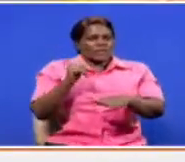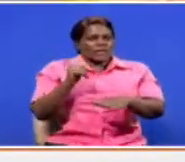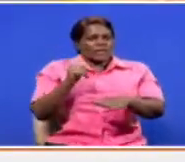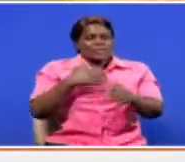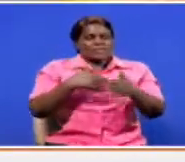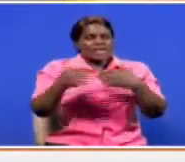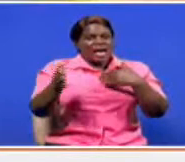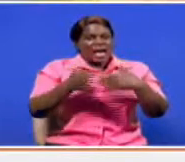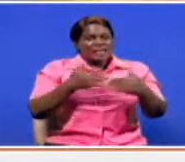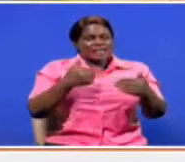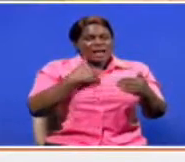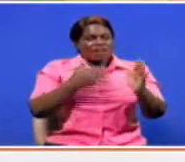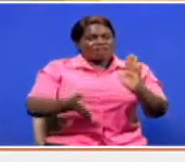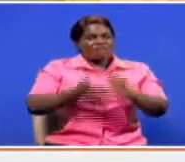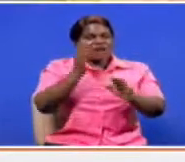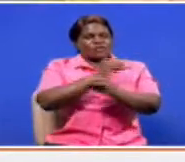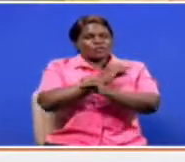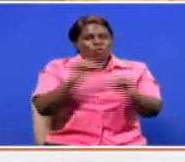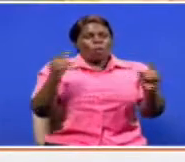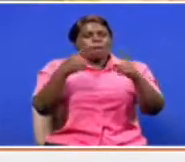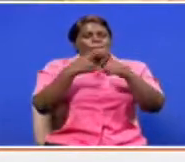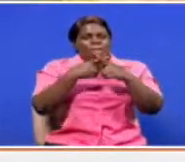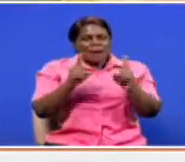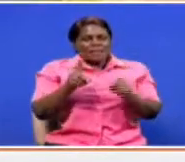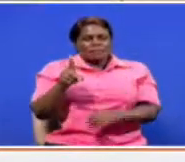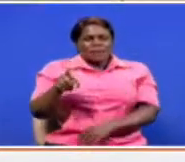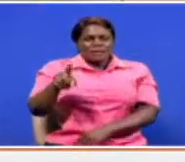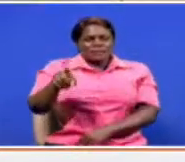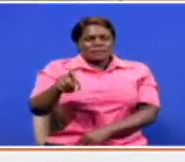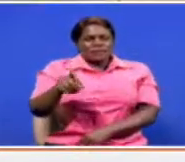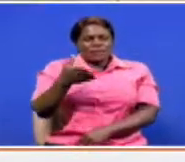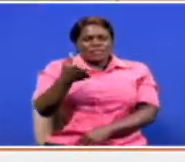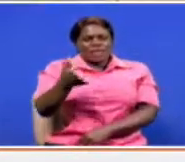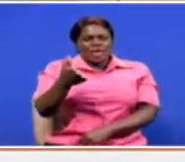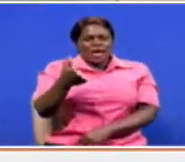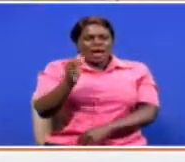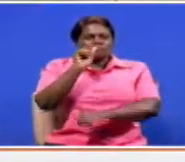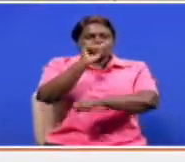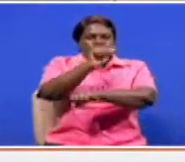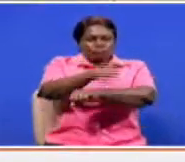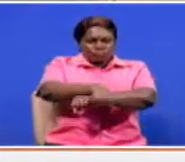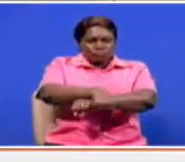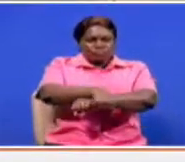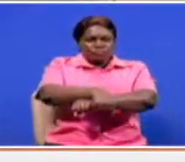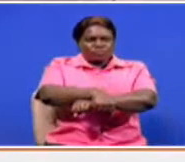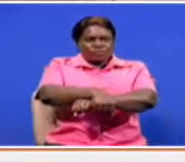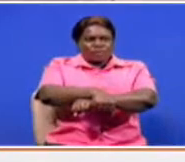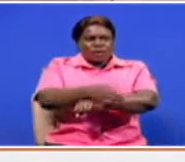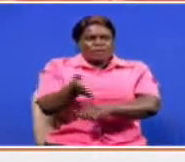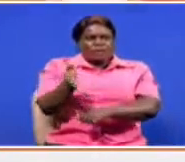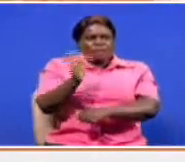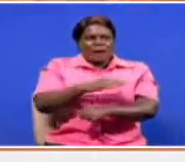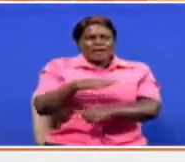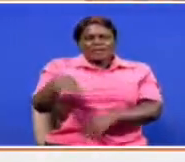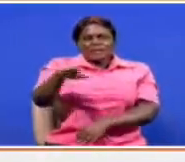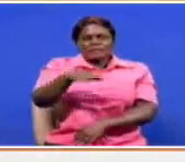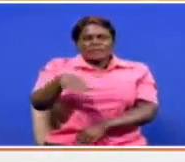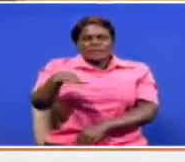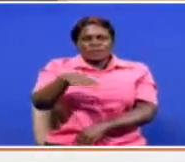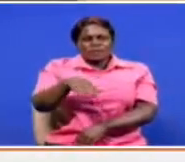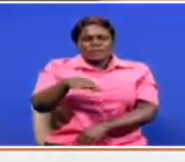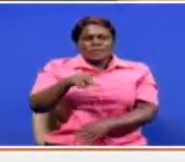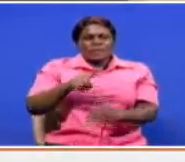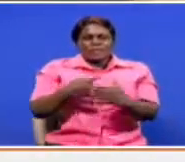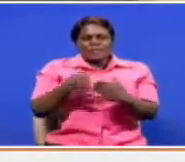show symptoms immediately, although the bacteria is present in their feces and are shed back into the environment,